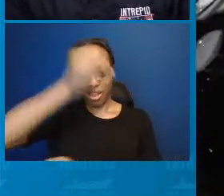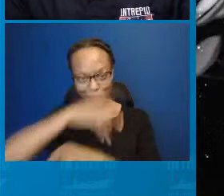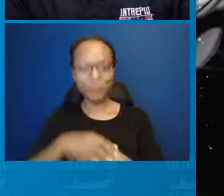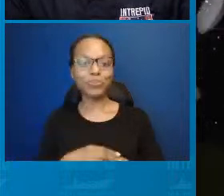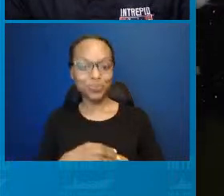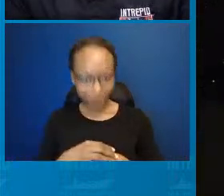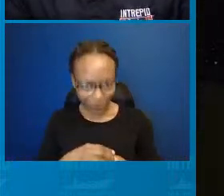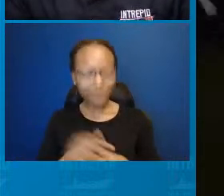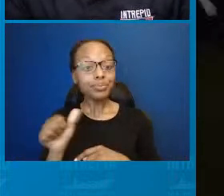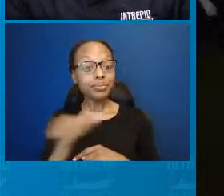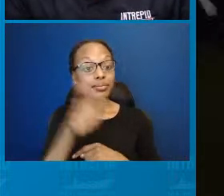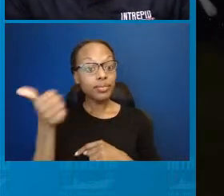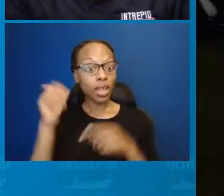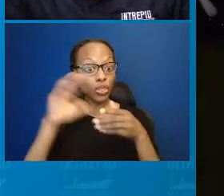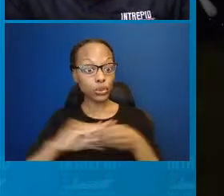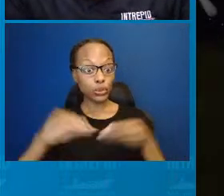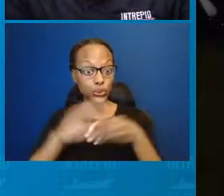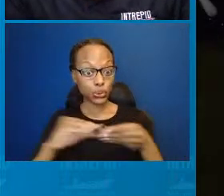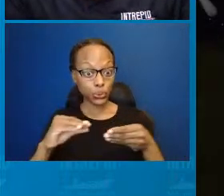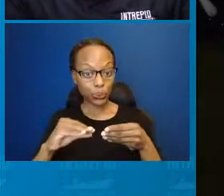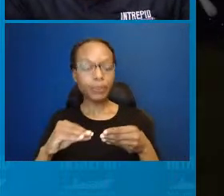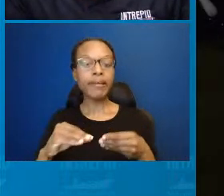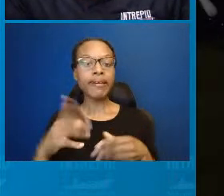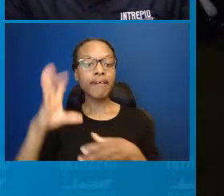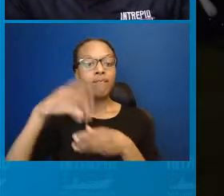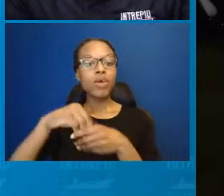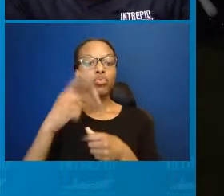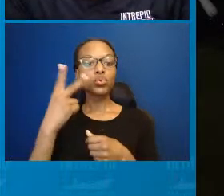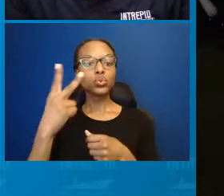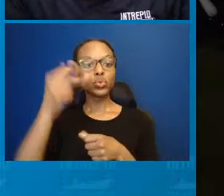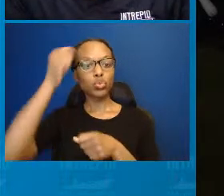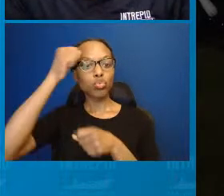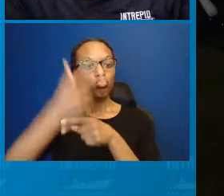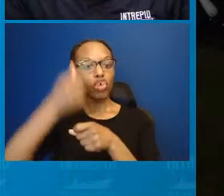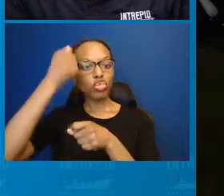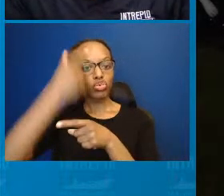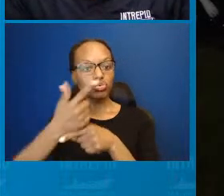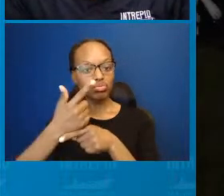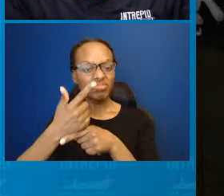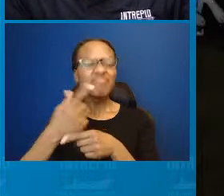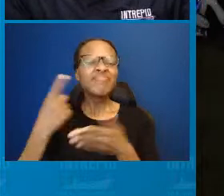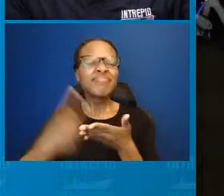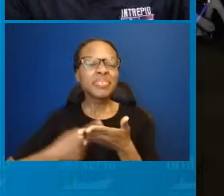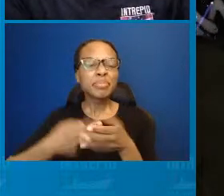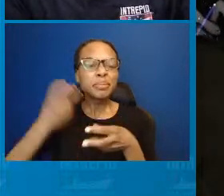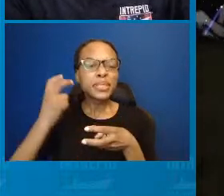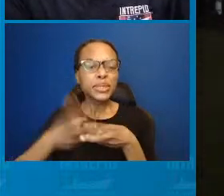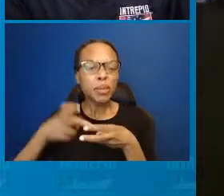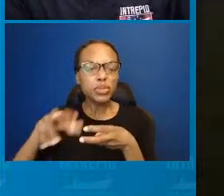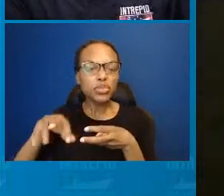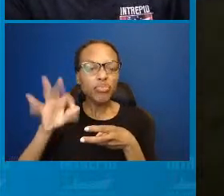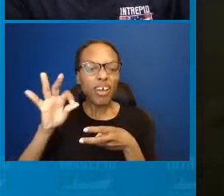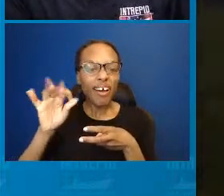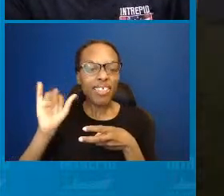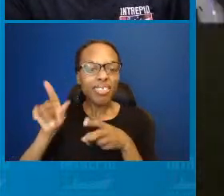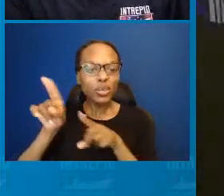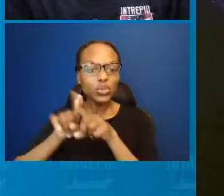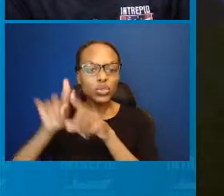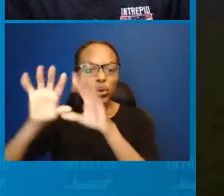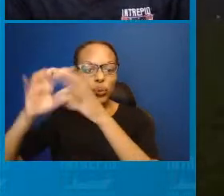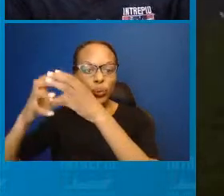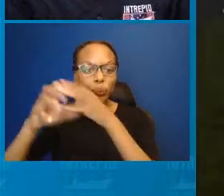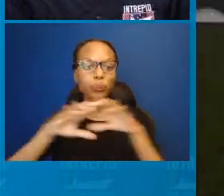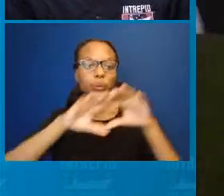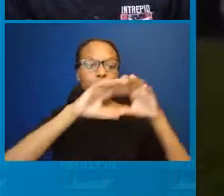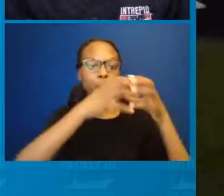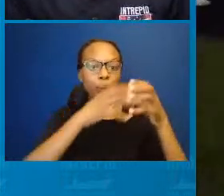two brothers. And sometimes it's hard to find them, so we're going to have to fast forward time a bit. These brothers are very special